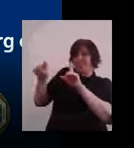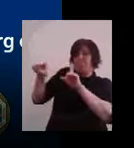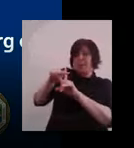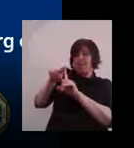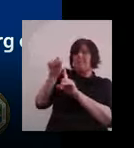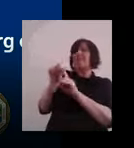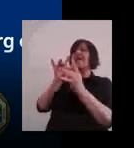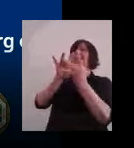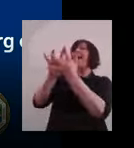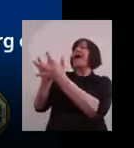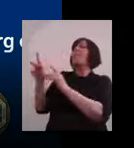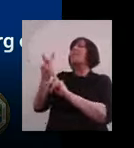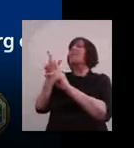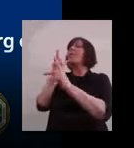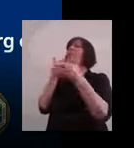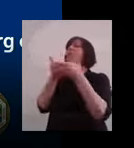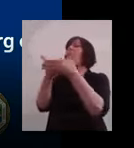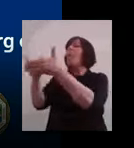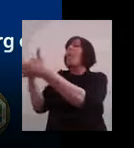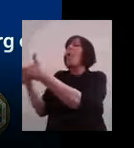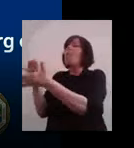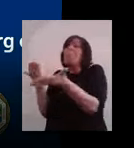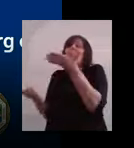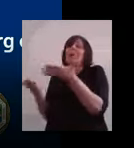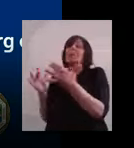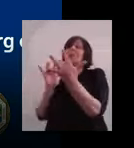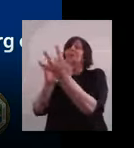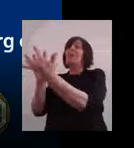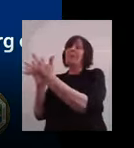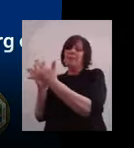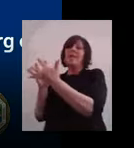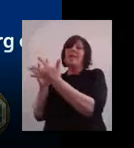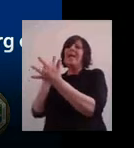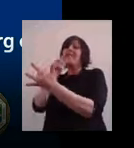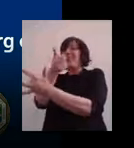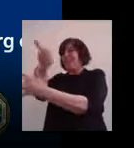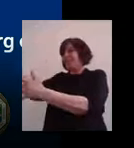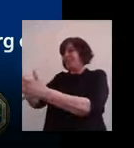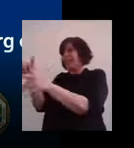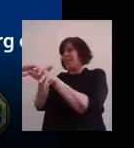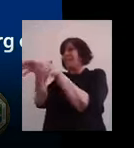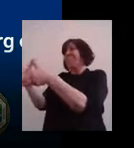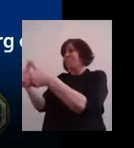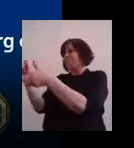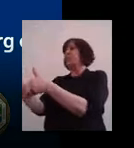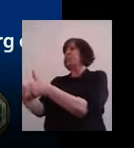in quarantine for a 2-week time period. So,